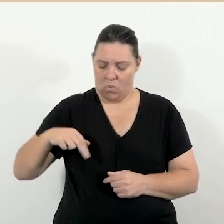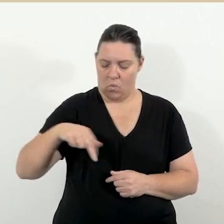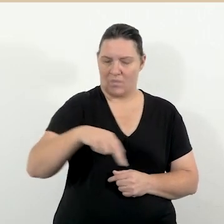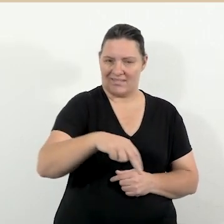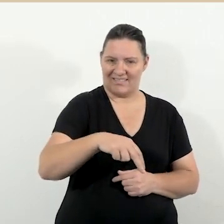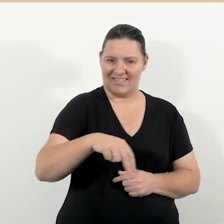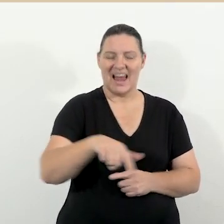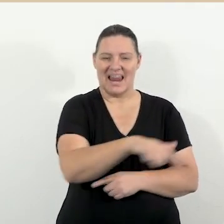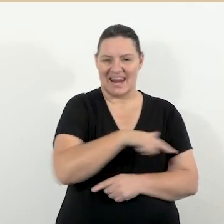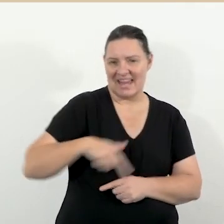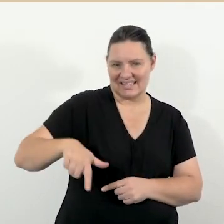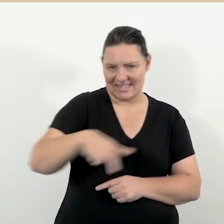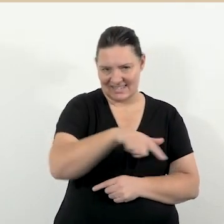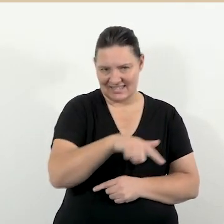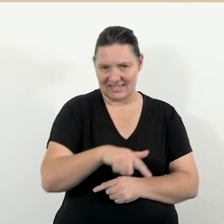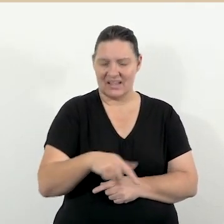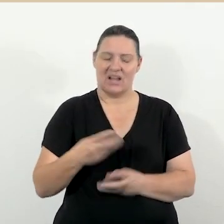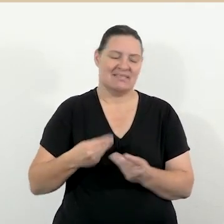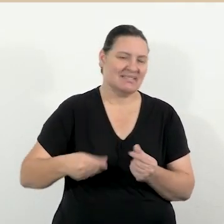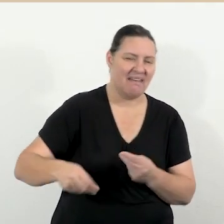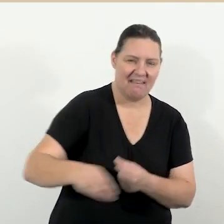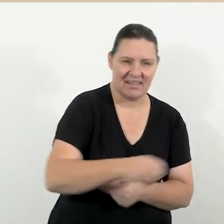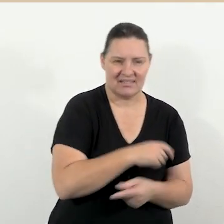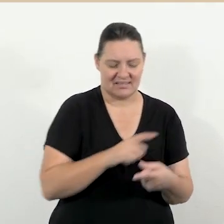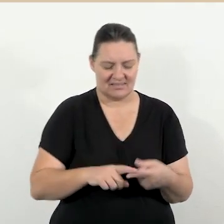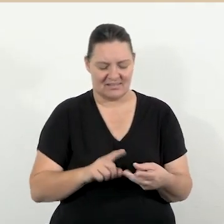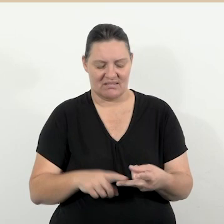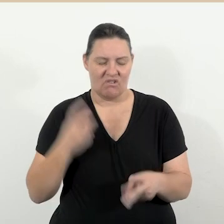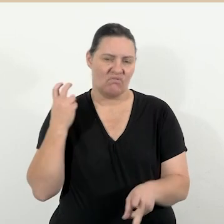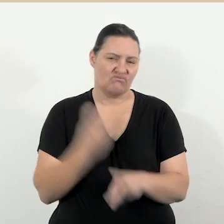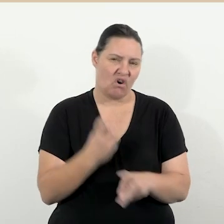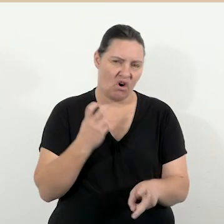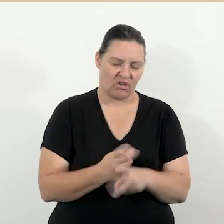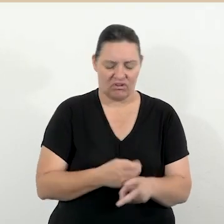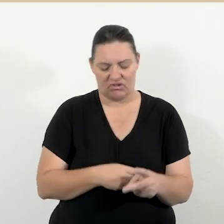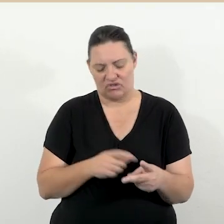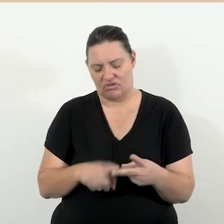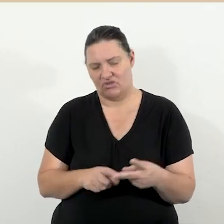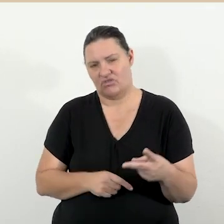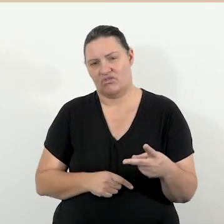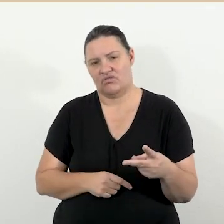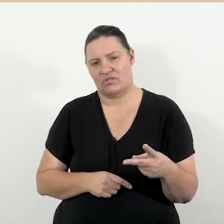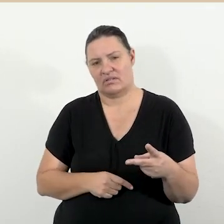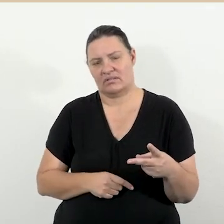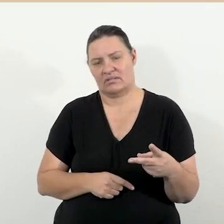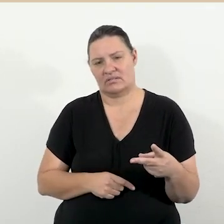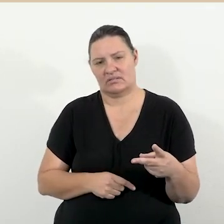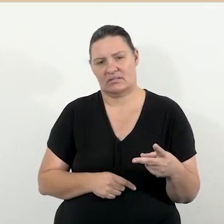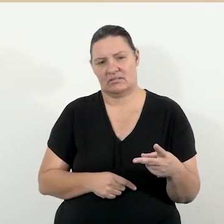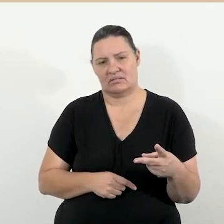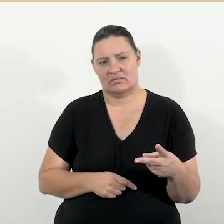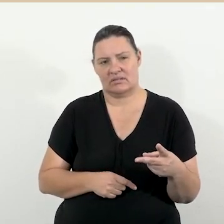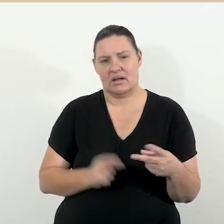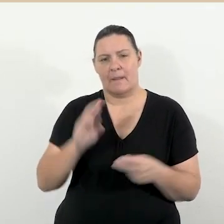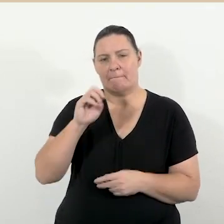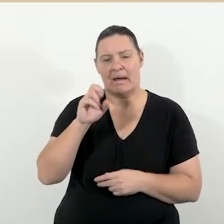walk on, which include of the soil, the sand. We walk on the soil, we walk on the sand, we walk